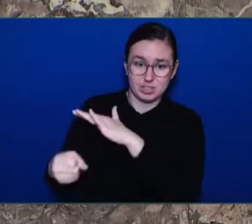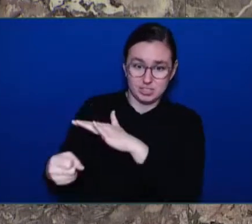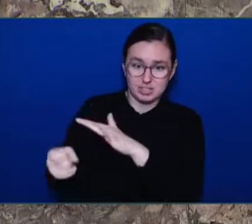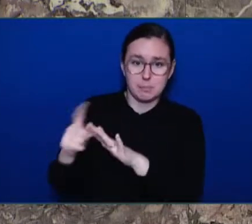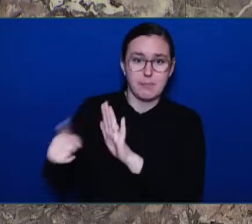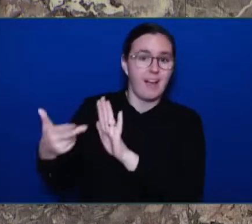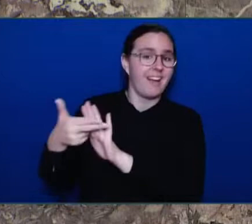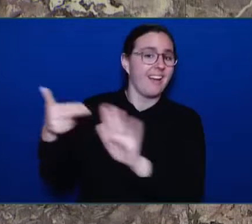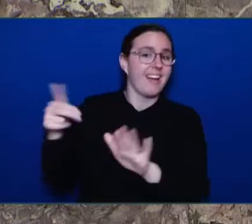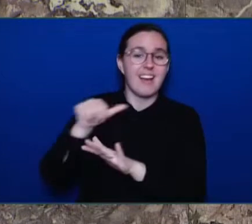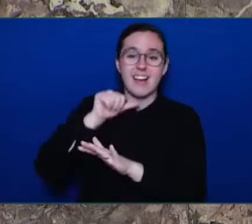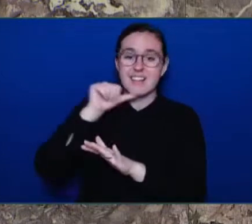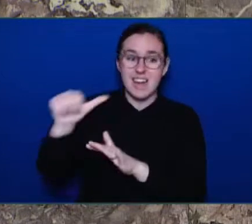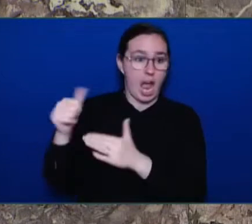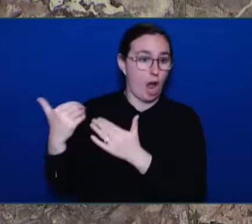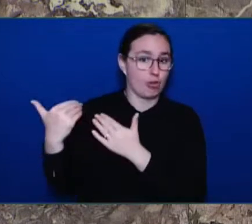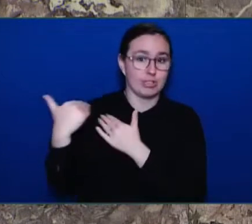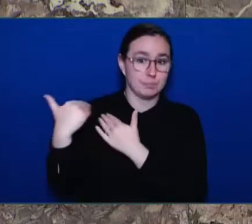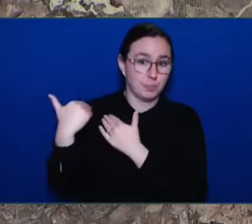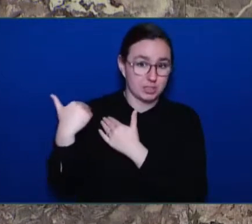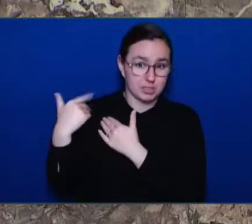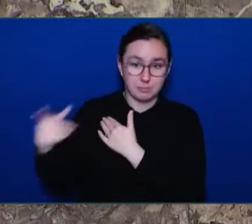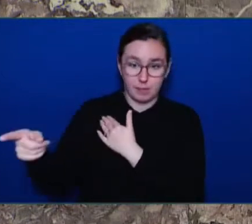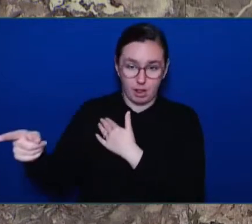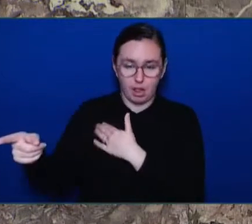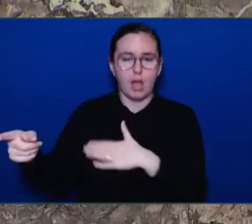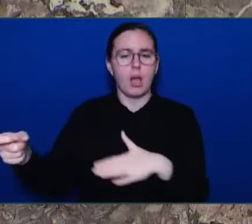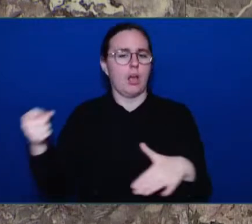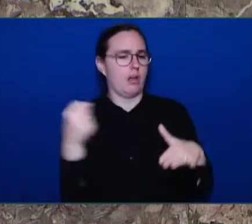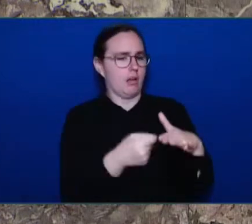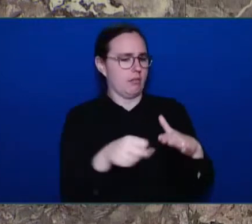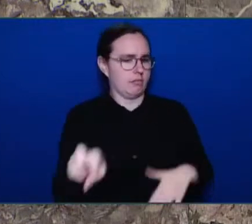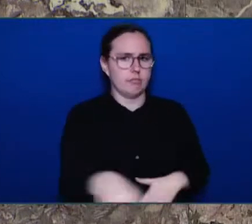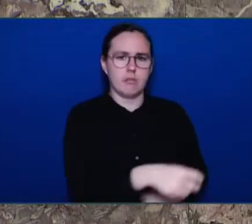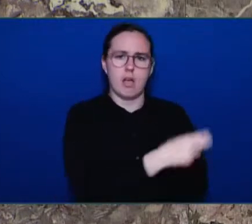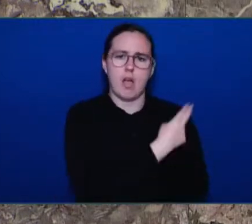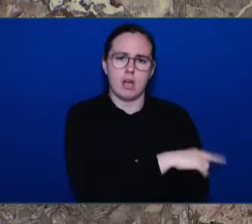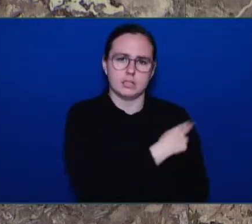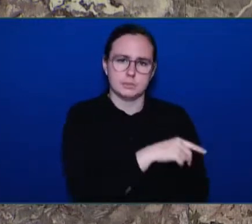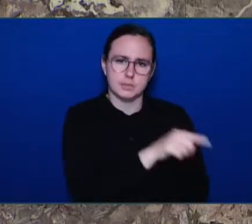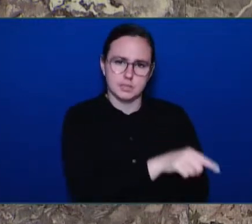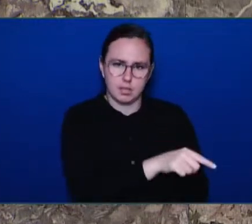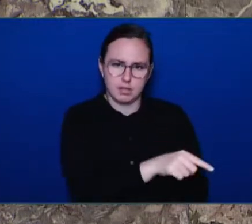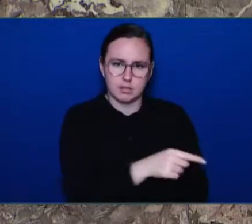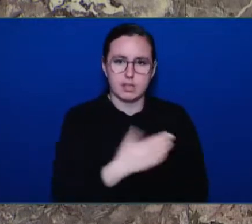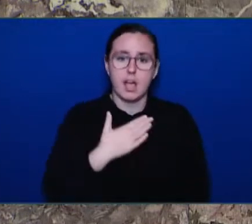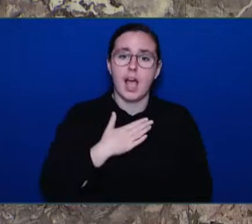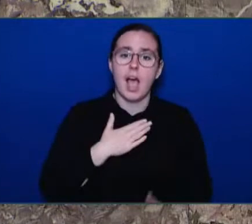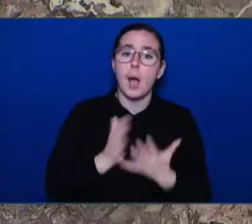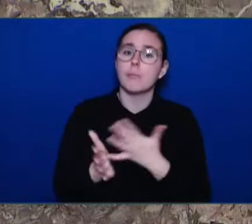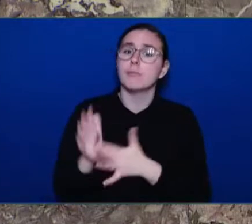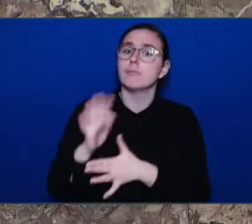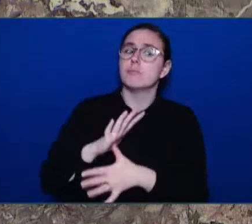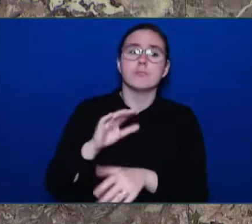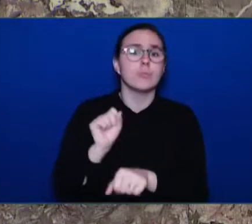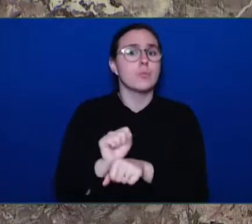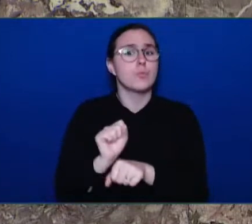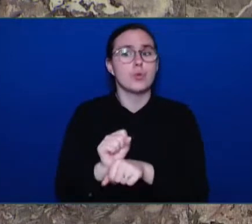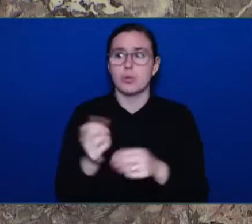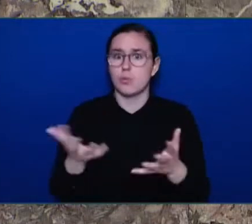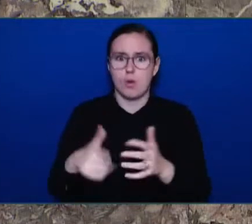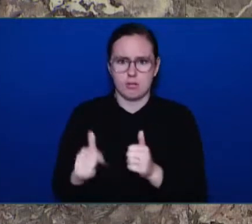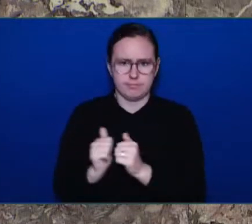But the real focus of our work has been on building up the voluntary system of care, one that did not exist